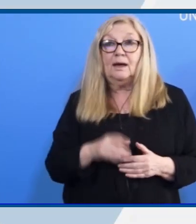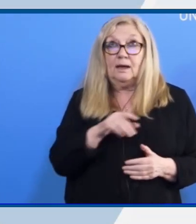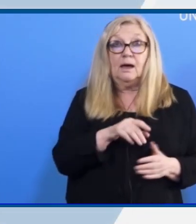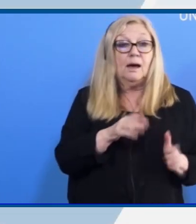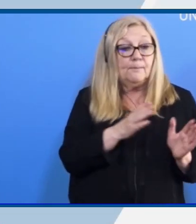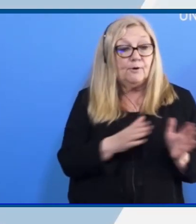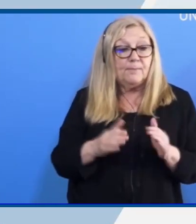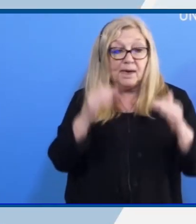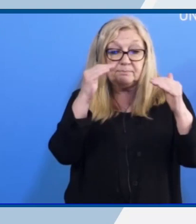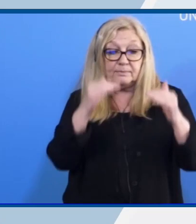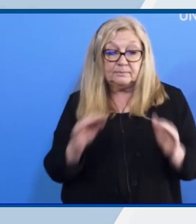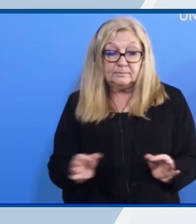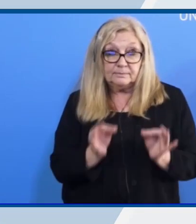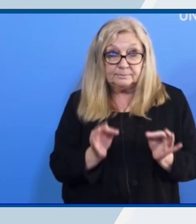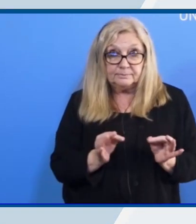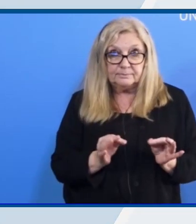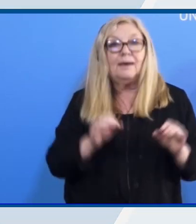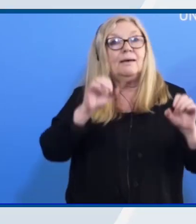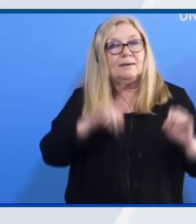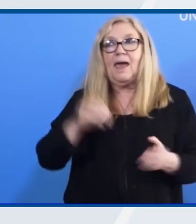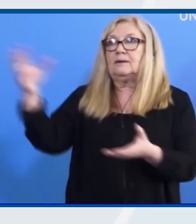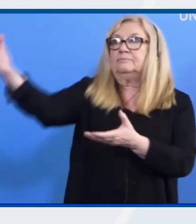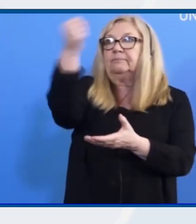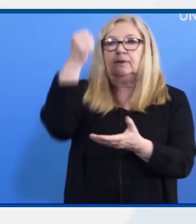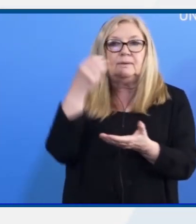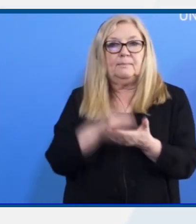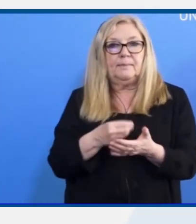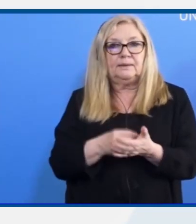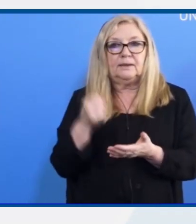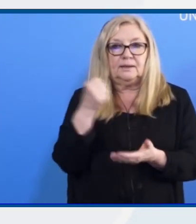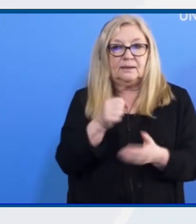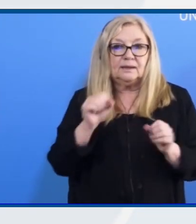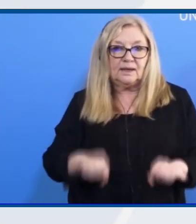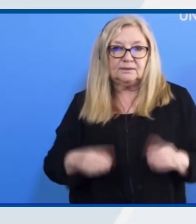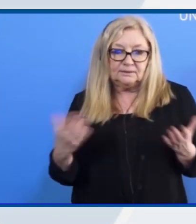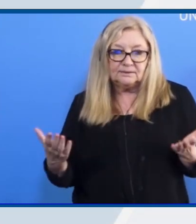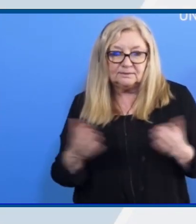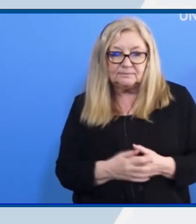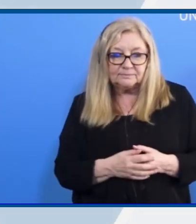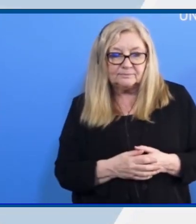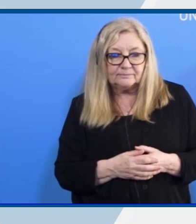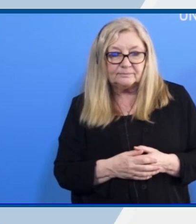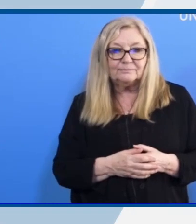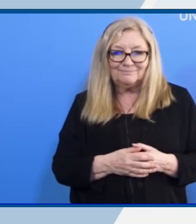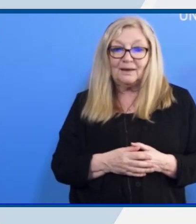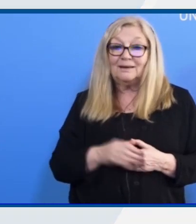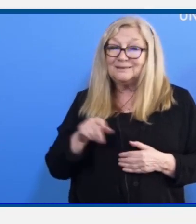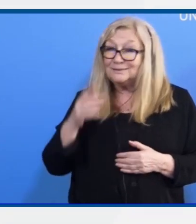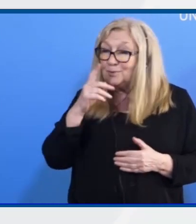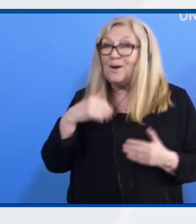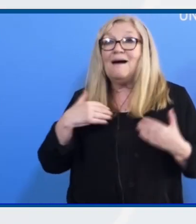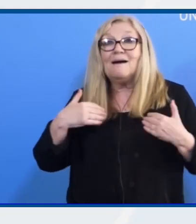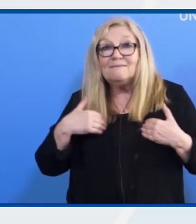in urban areas where investments in de-risking these urban areas, flood mitigation and the like, creates value